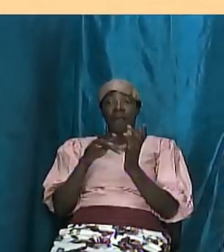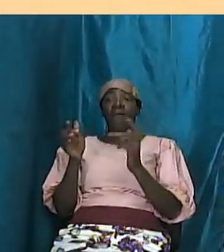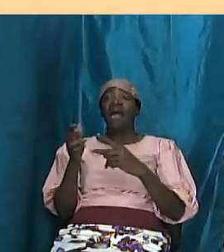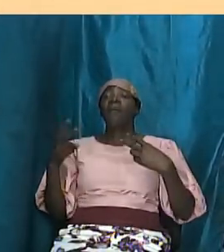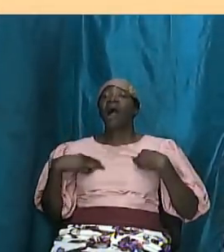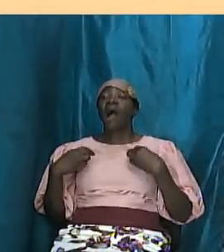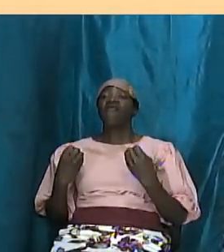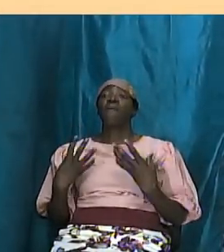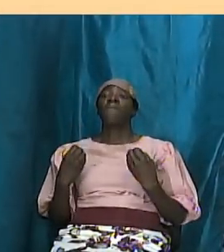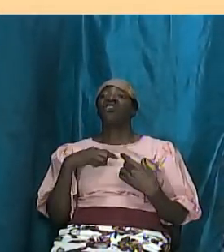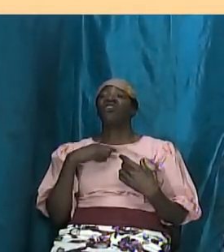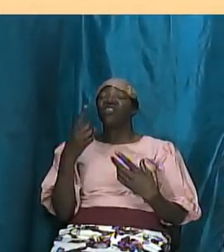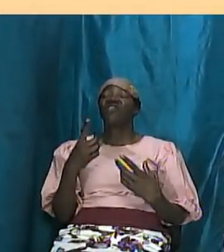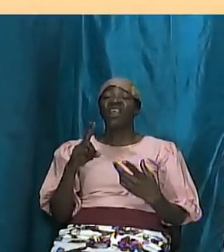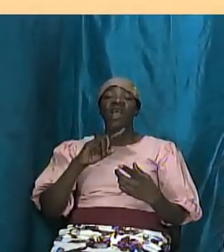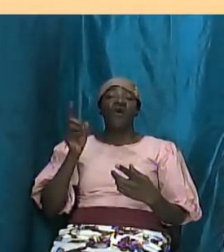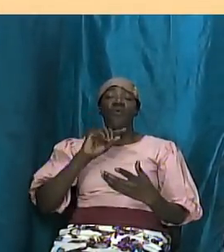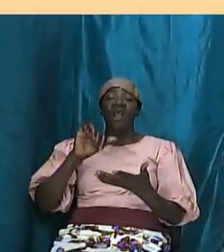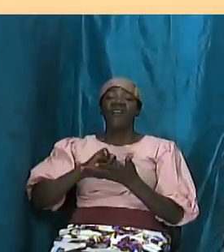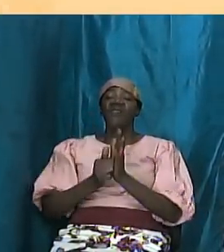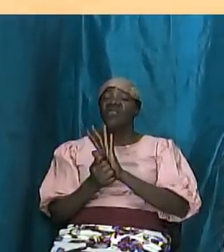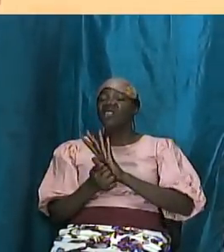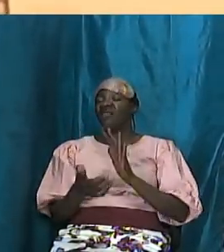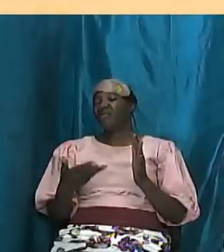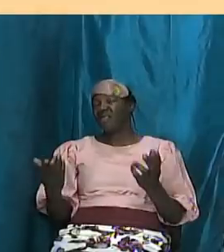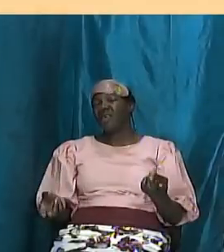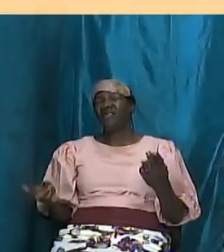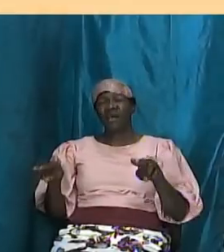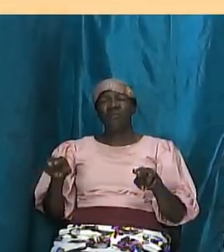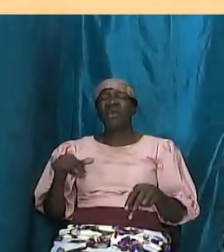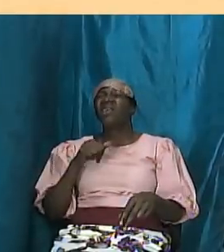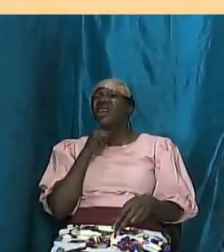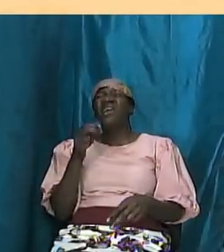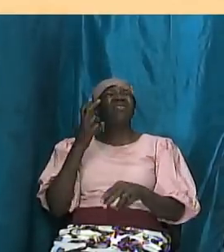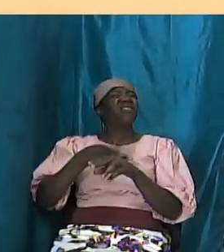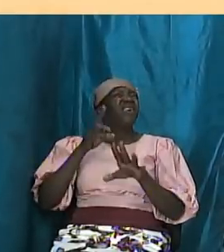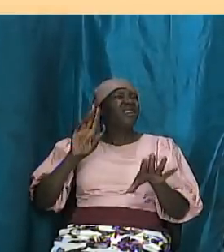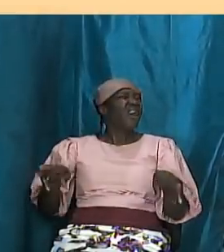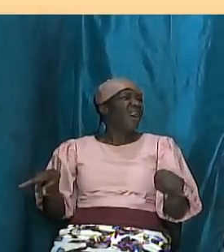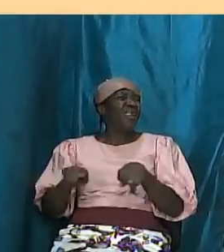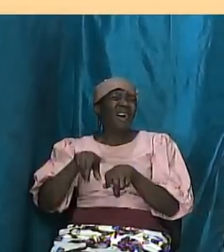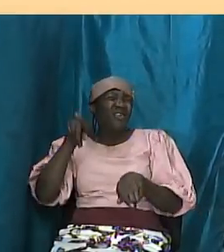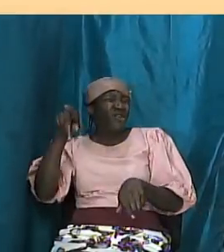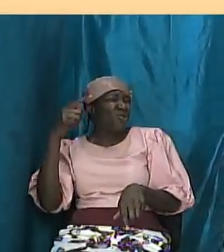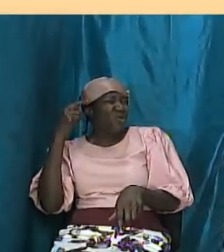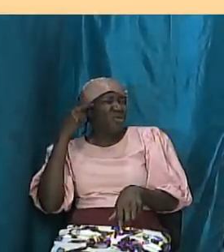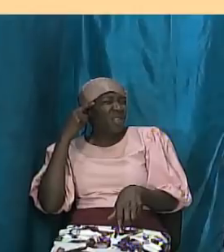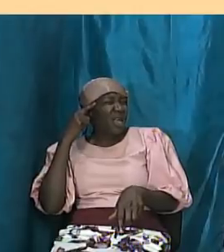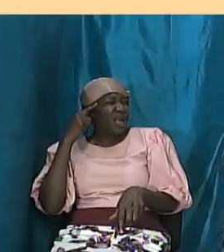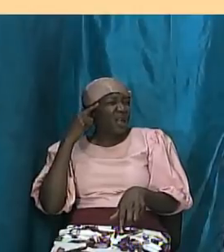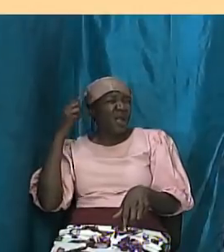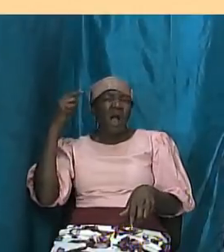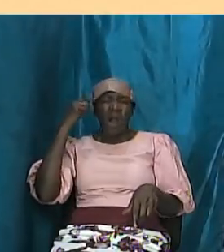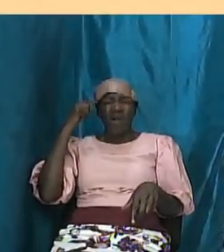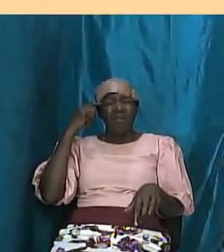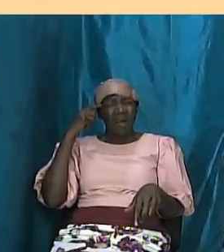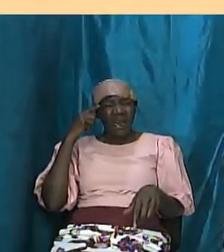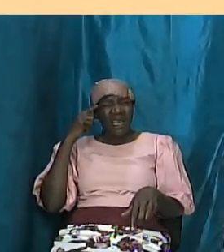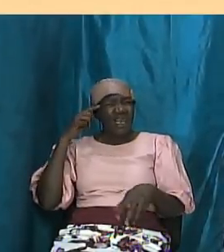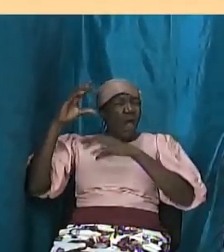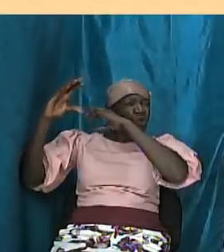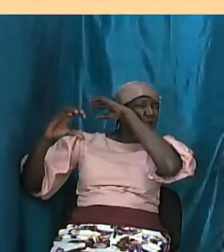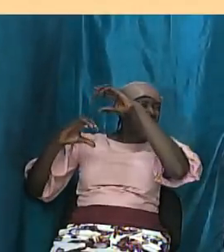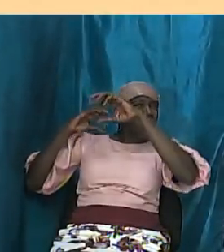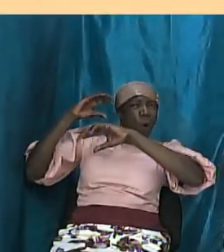has a lot to say where these things are concerned. And they're not as hard as we think. Our minds are being bombarded with a lot